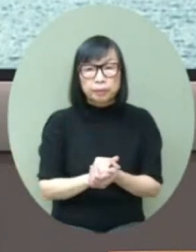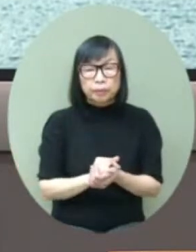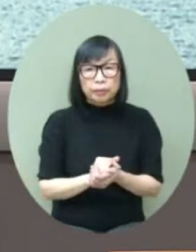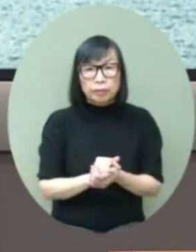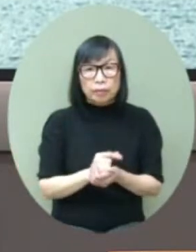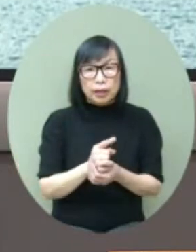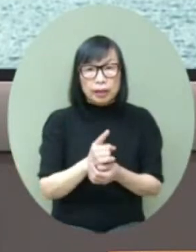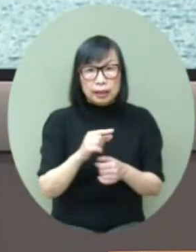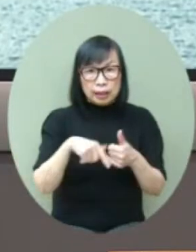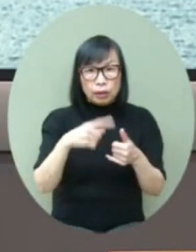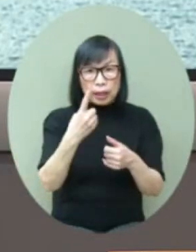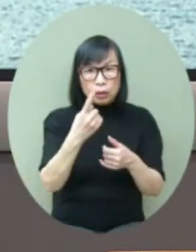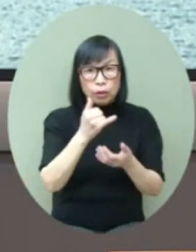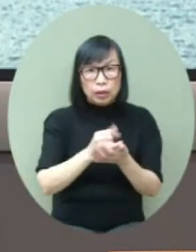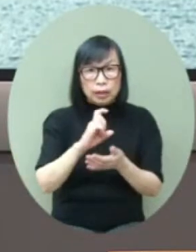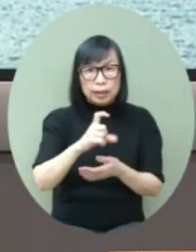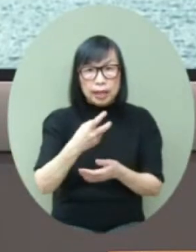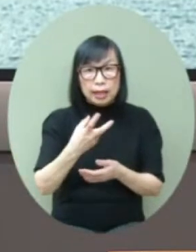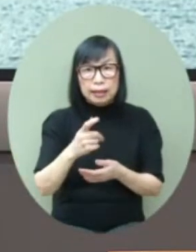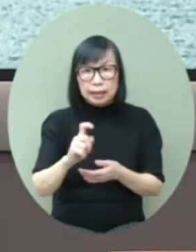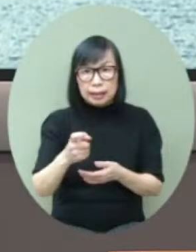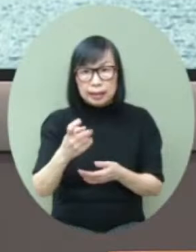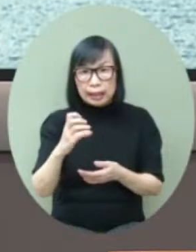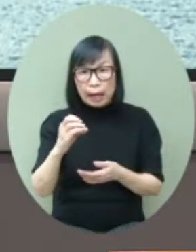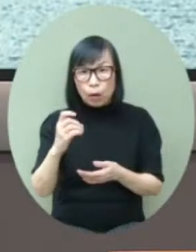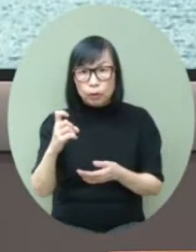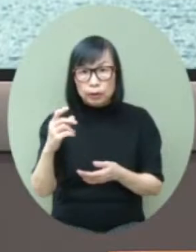CXA45 and